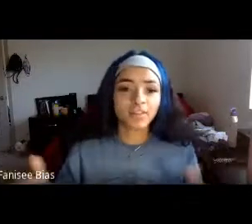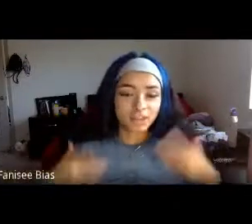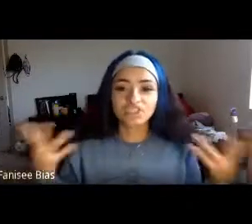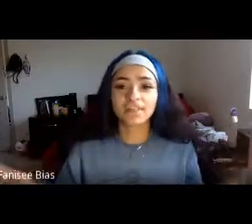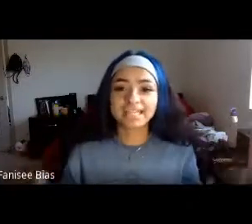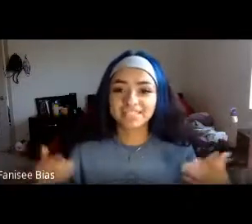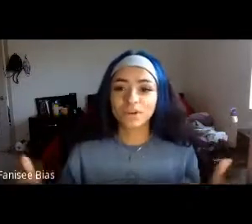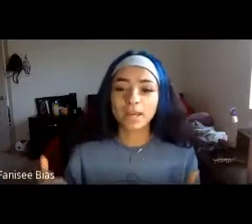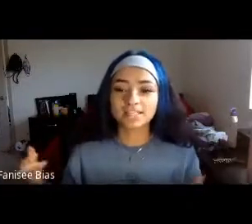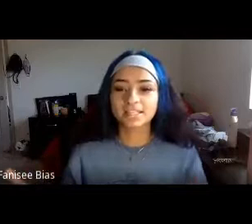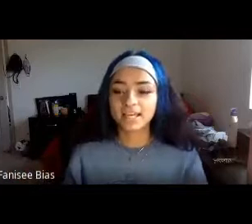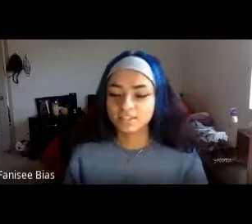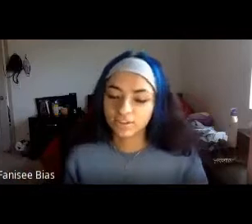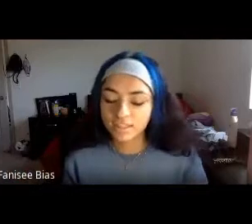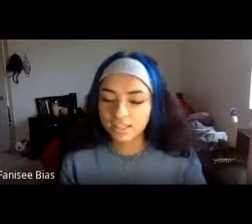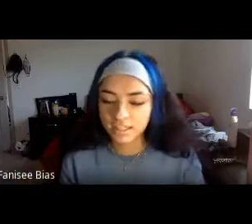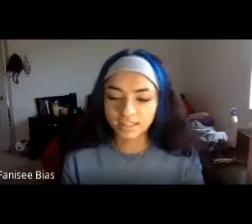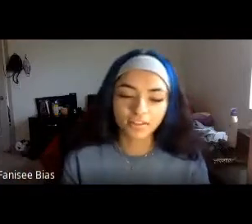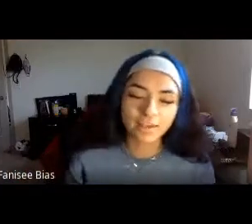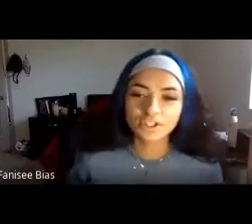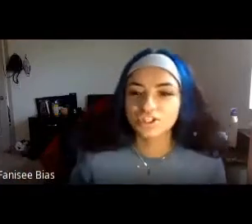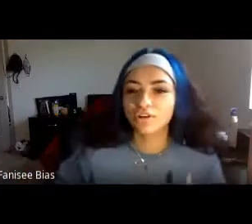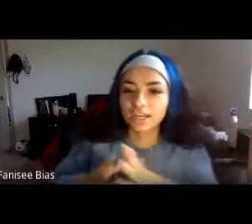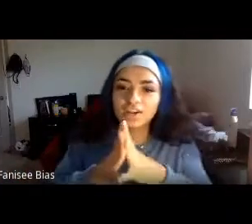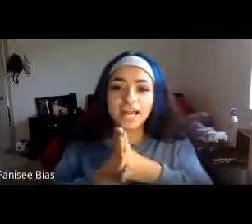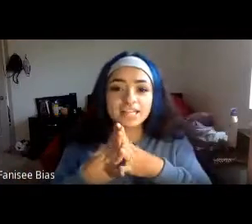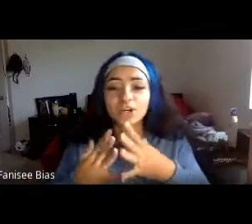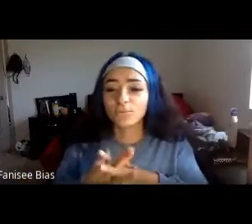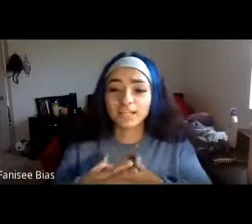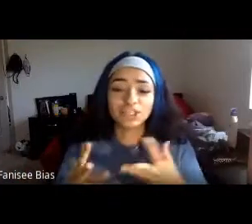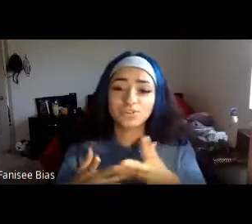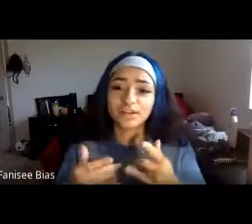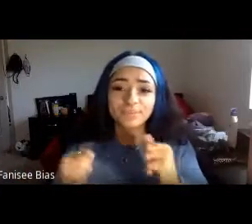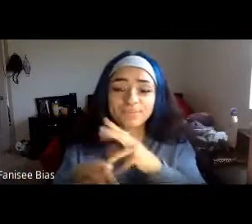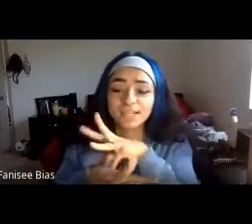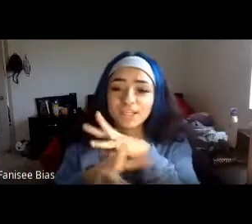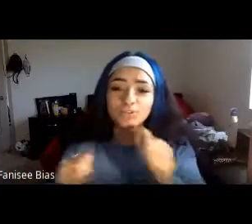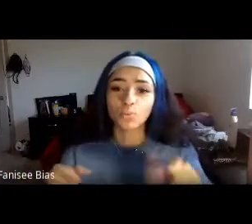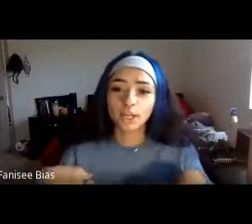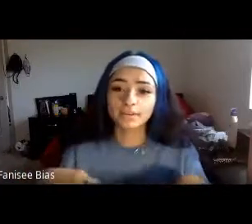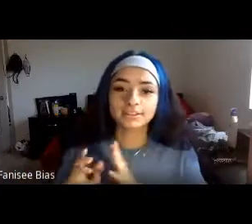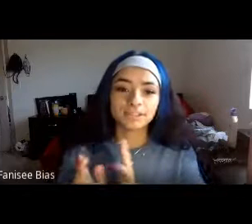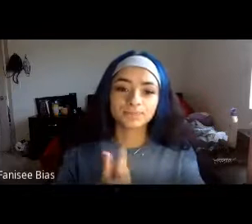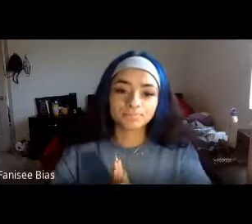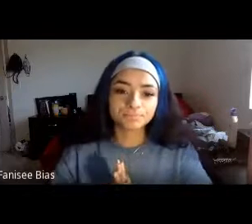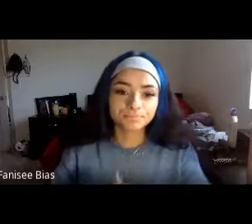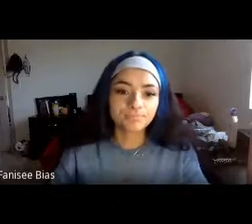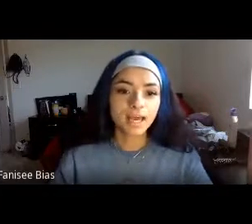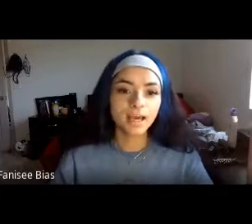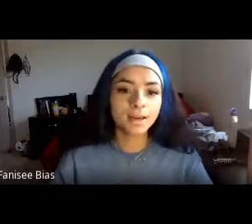mouth like used to like different ways to say certain things in other languages, you know, getting your hands ready to do some workouts.